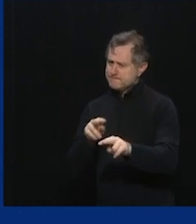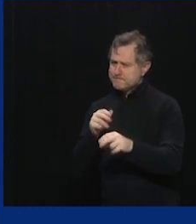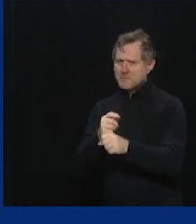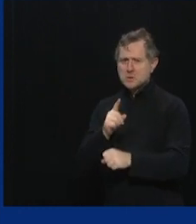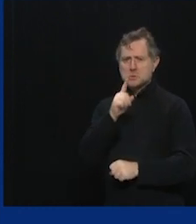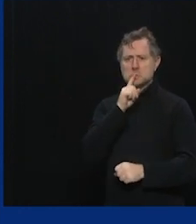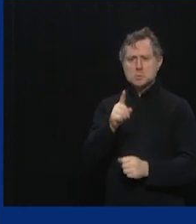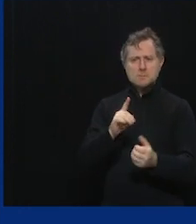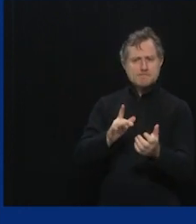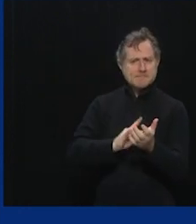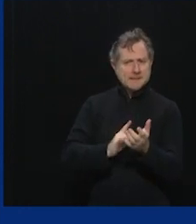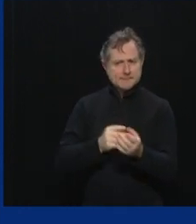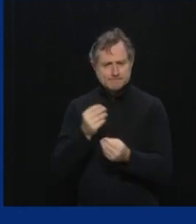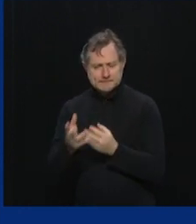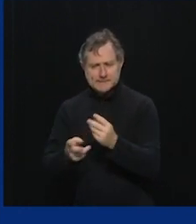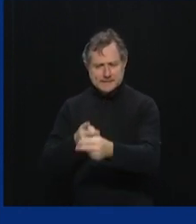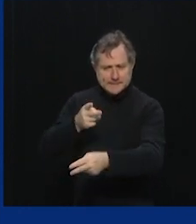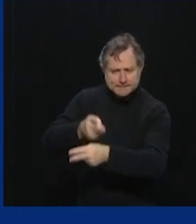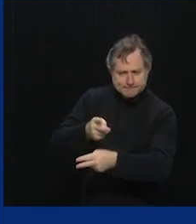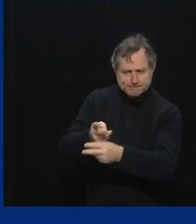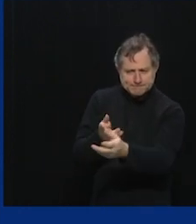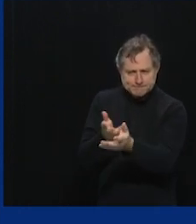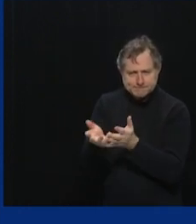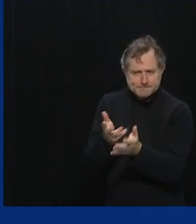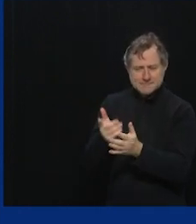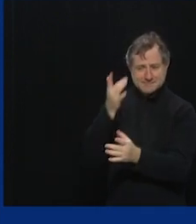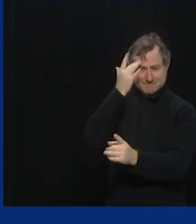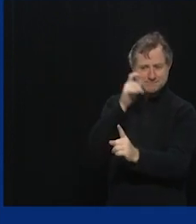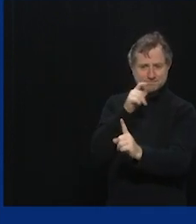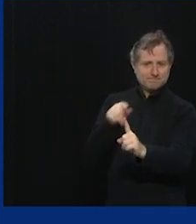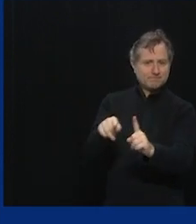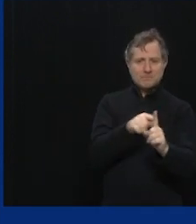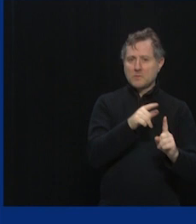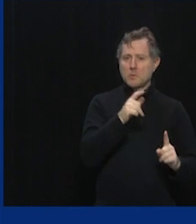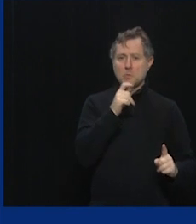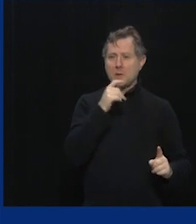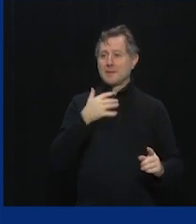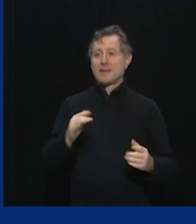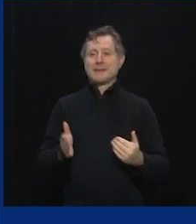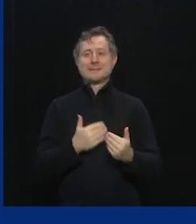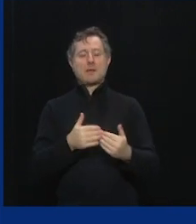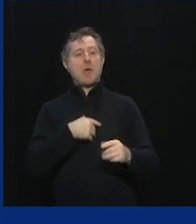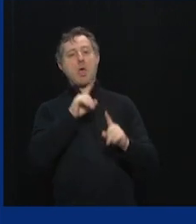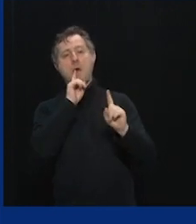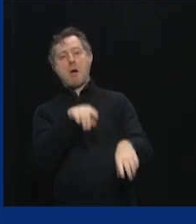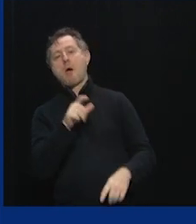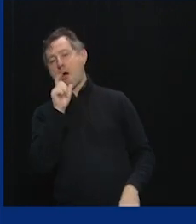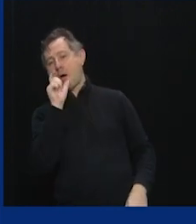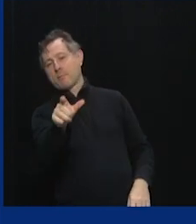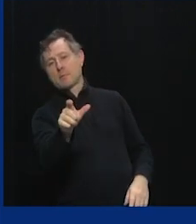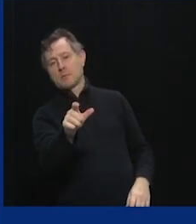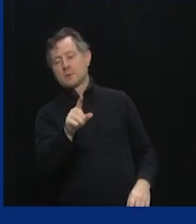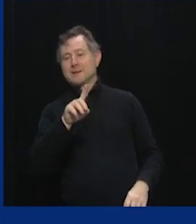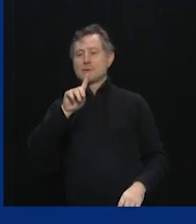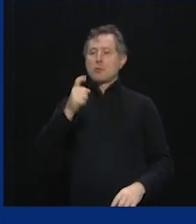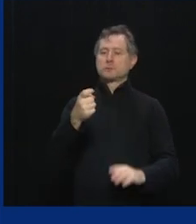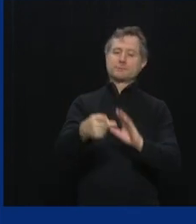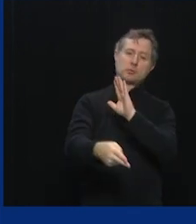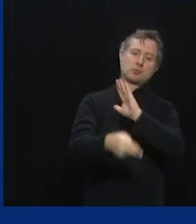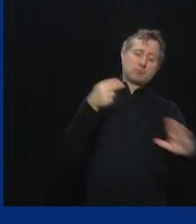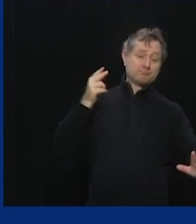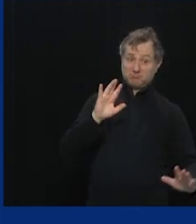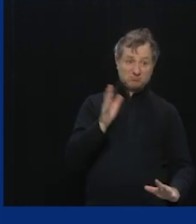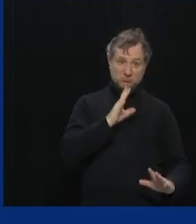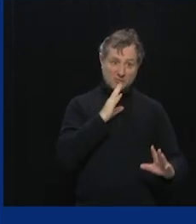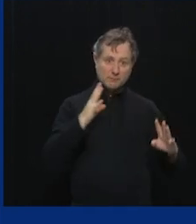their conditions. And there's not one easy answer on a diagnosis. It's complicated, but I feel